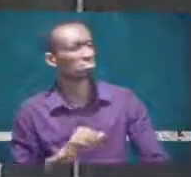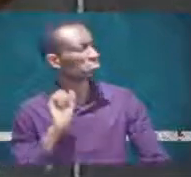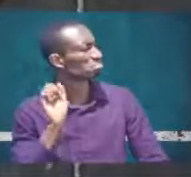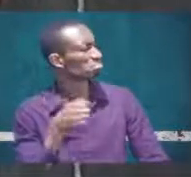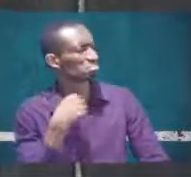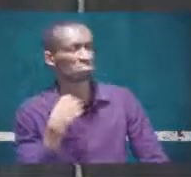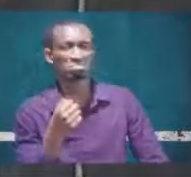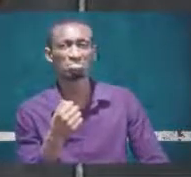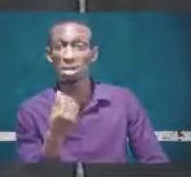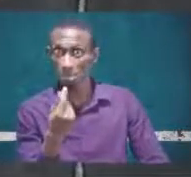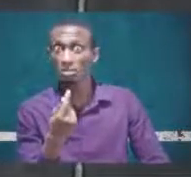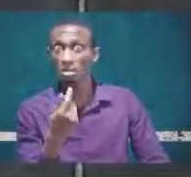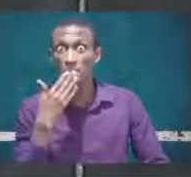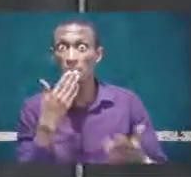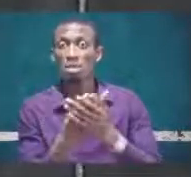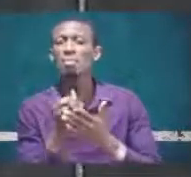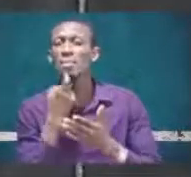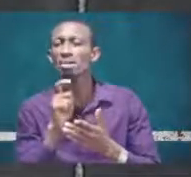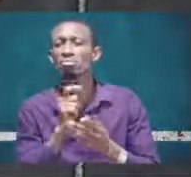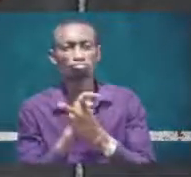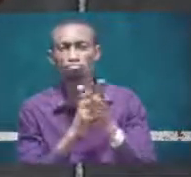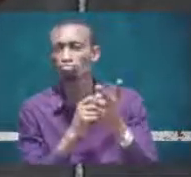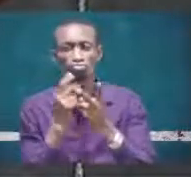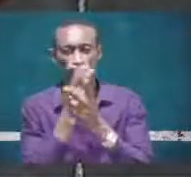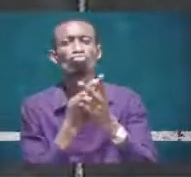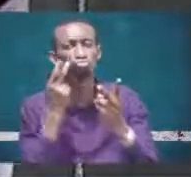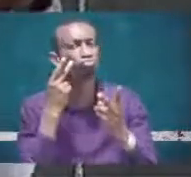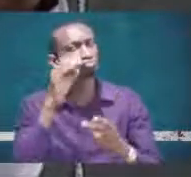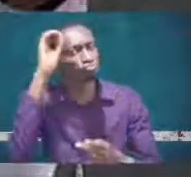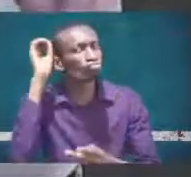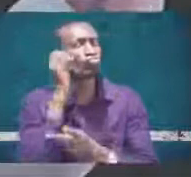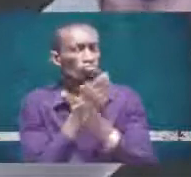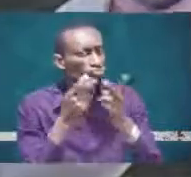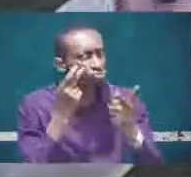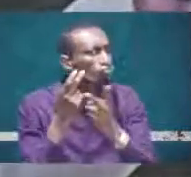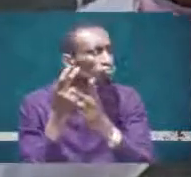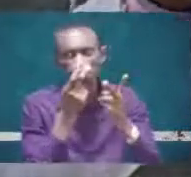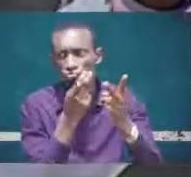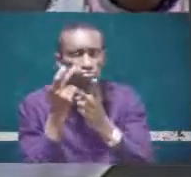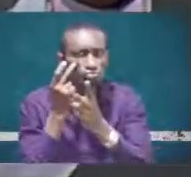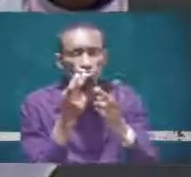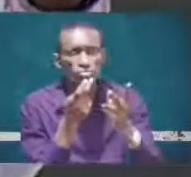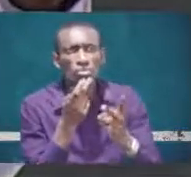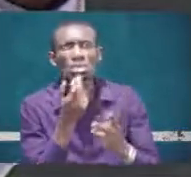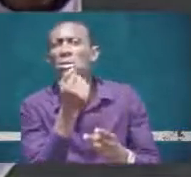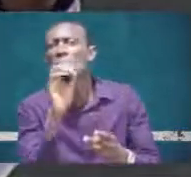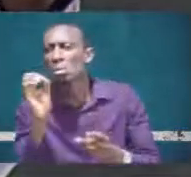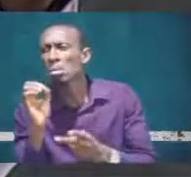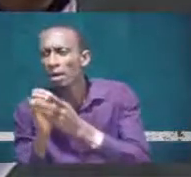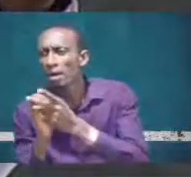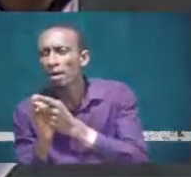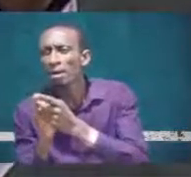in order for money to be good, it should be homogeneous. A 500 note should look the